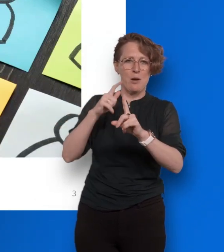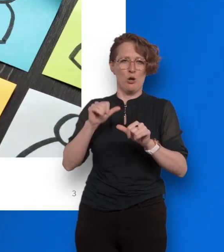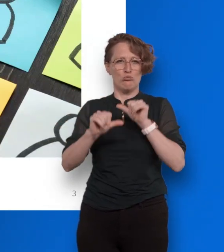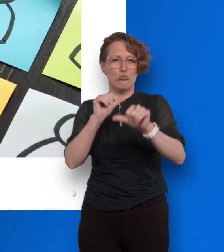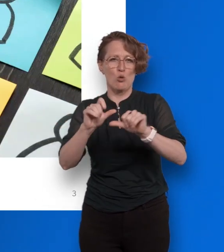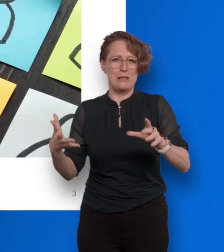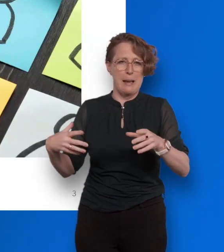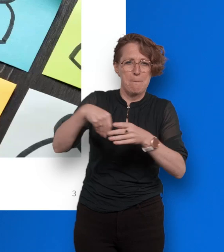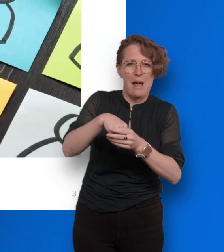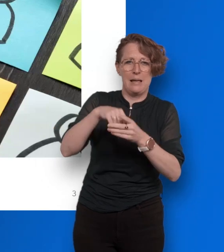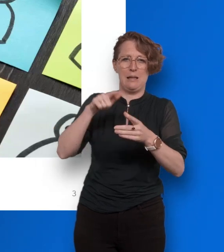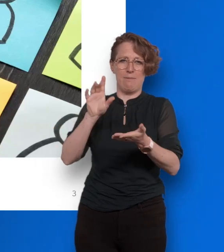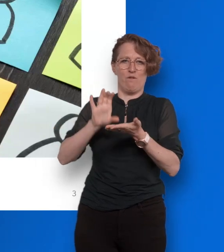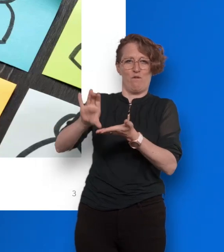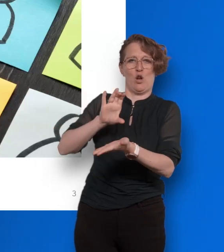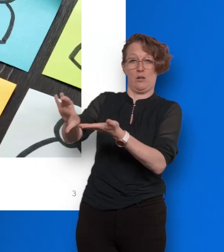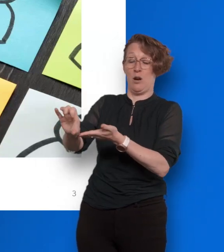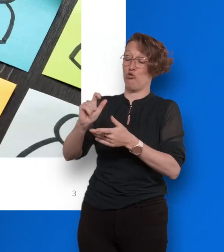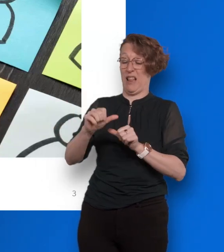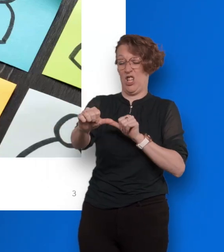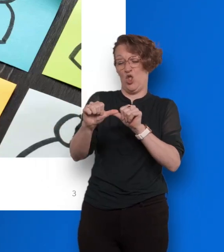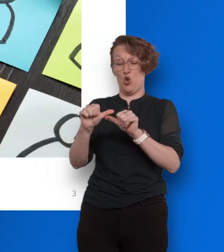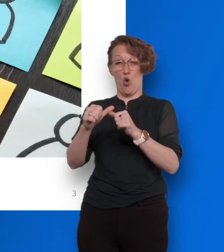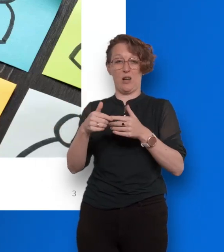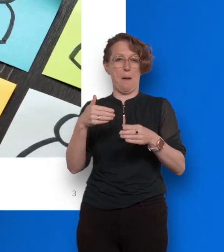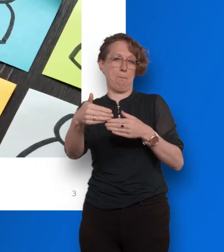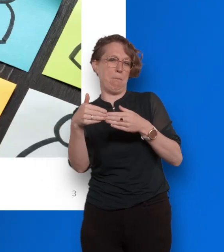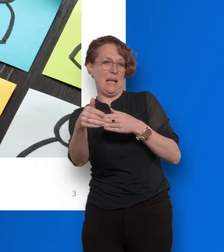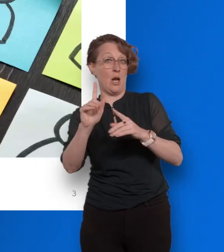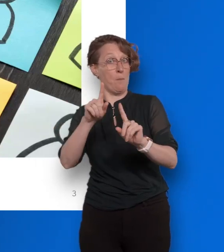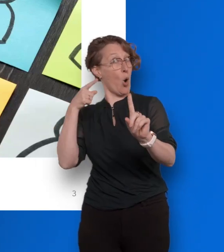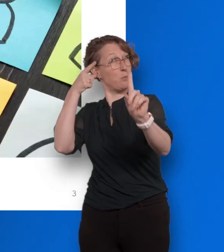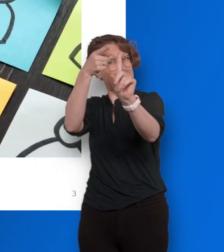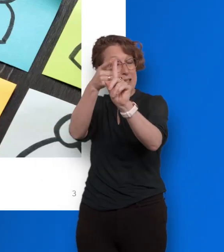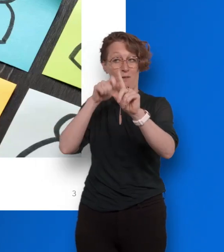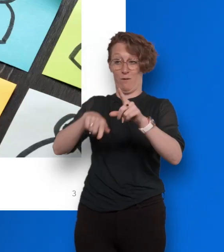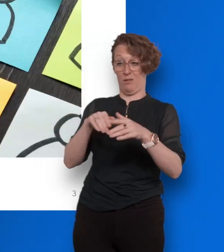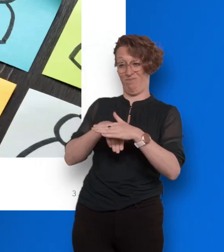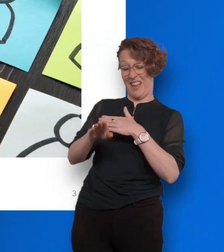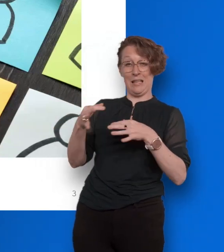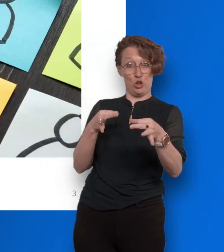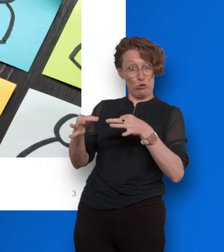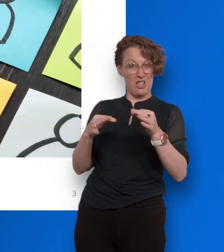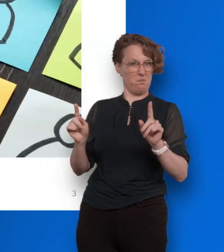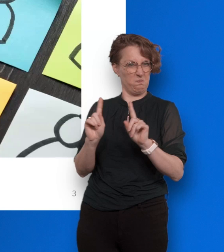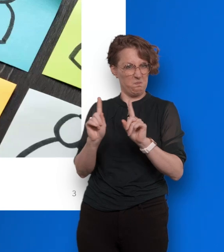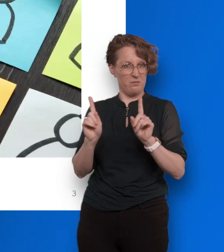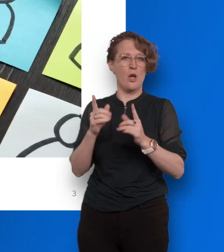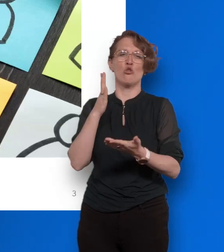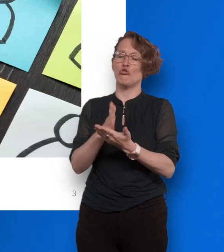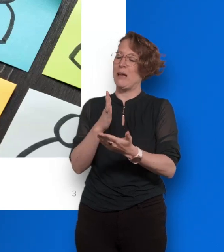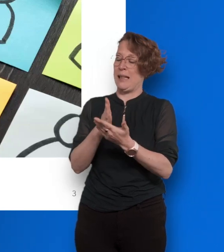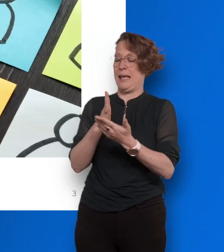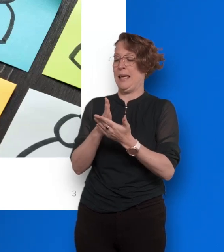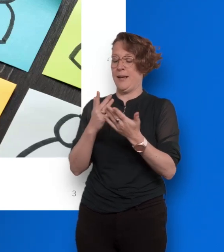become a more inclusive funder. And one of those sort of short to medium term objectives that we had within that strategy was sort of around enabling